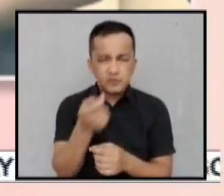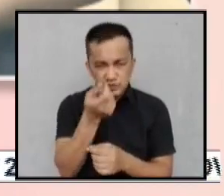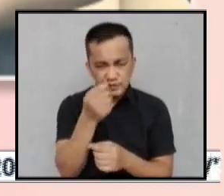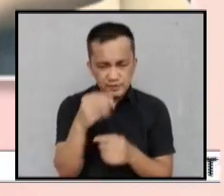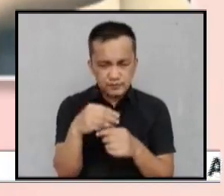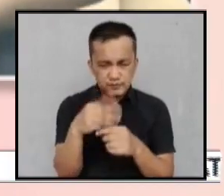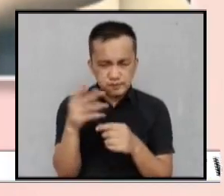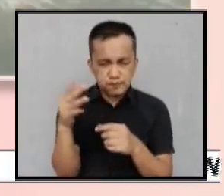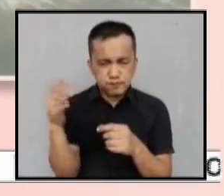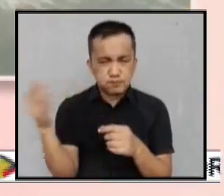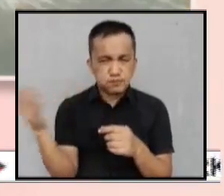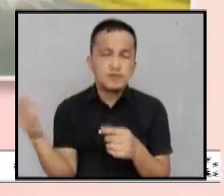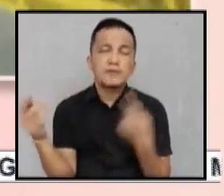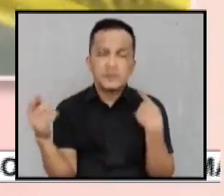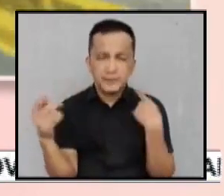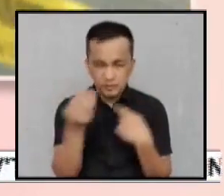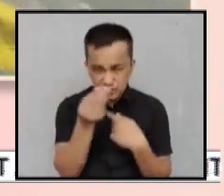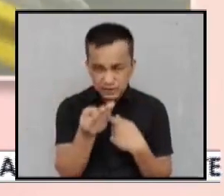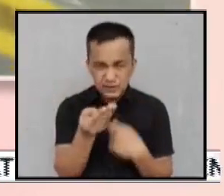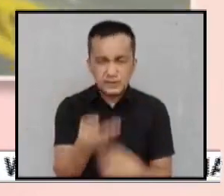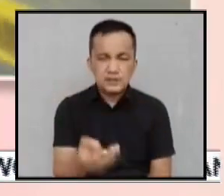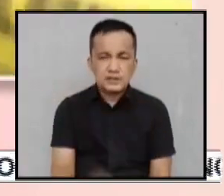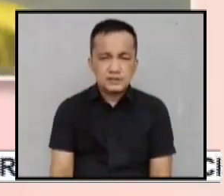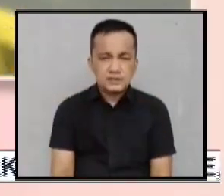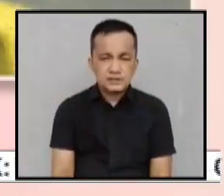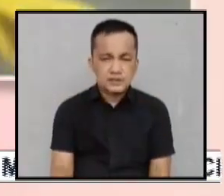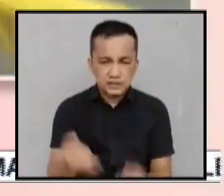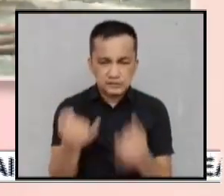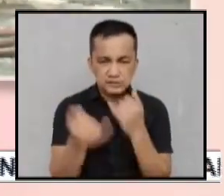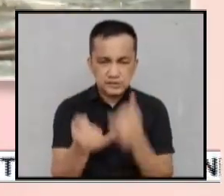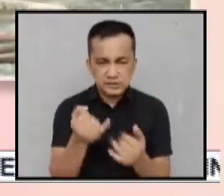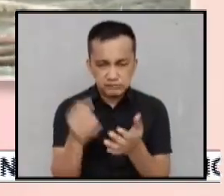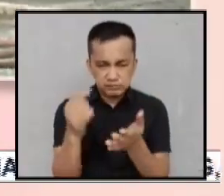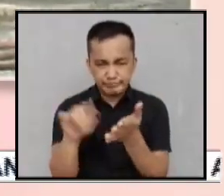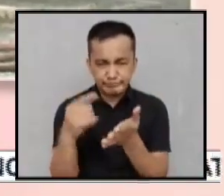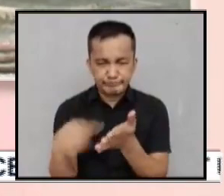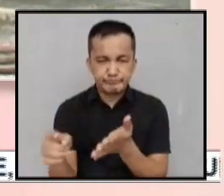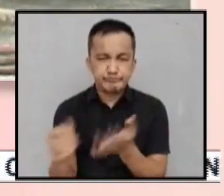they're doing the final mapping operations. I believe today,